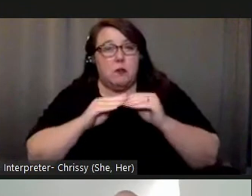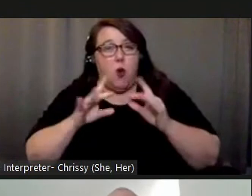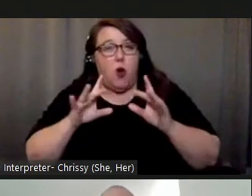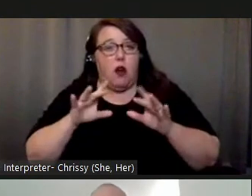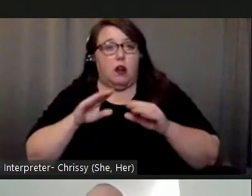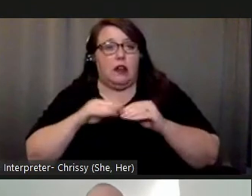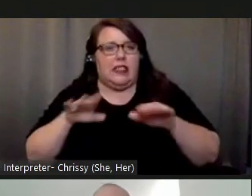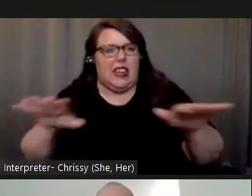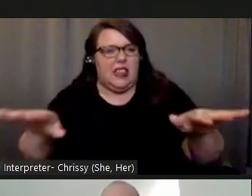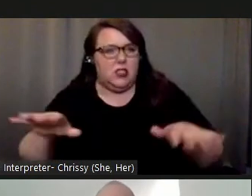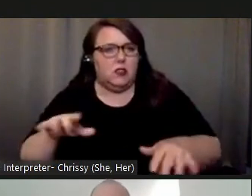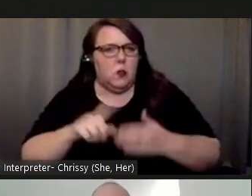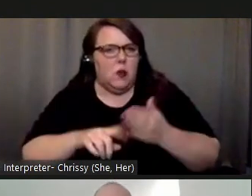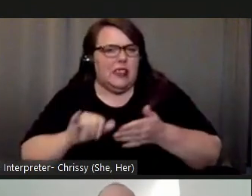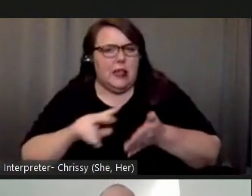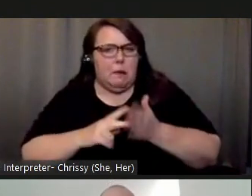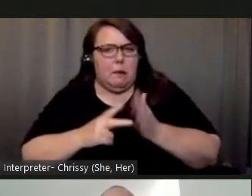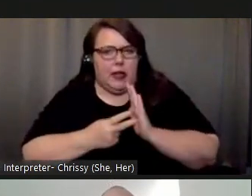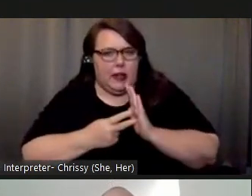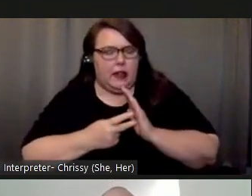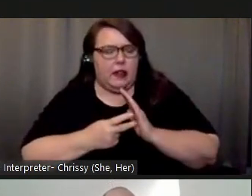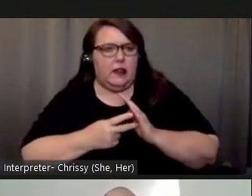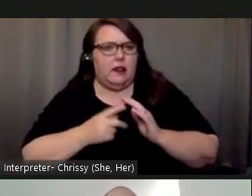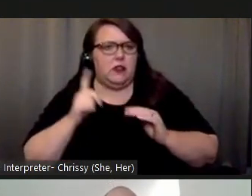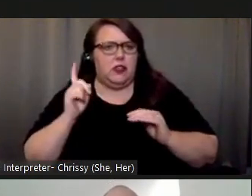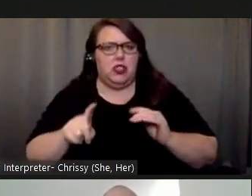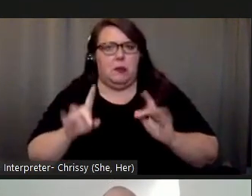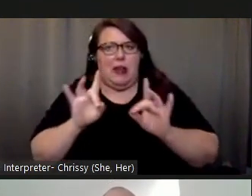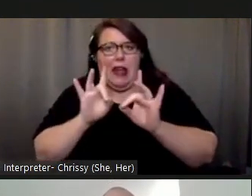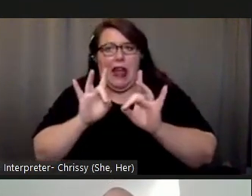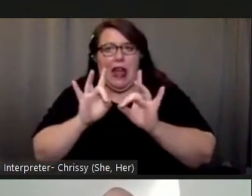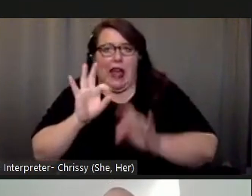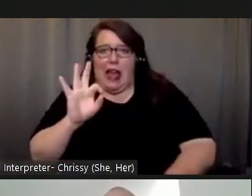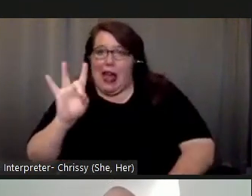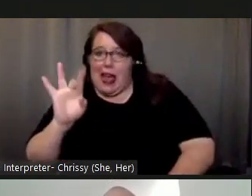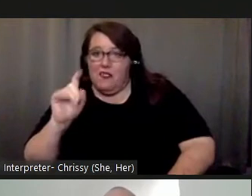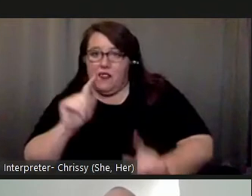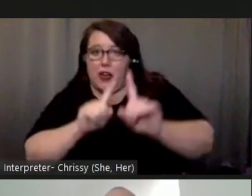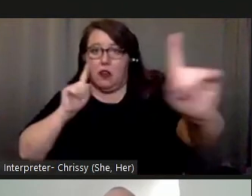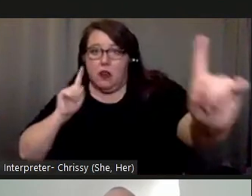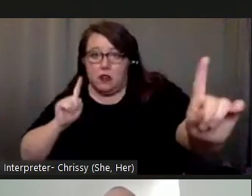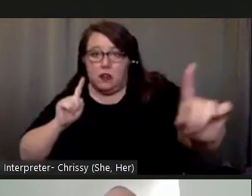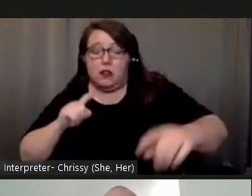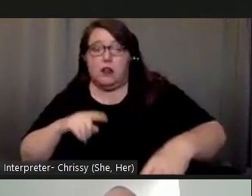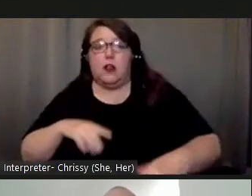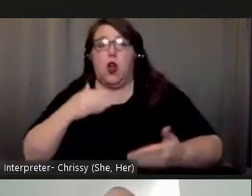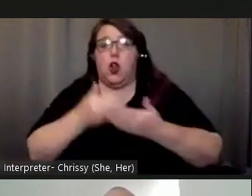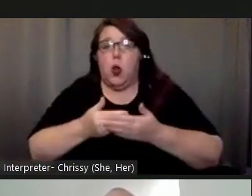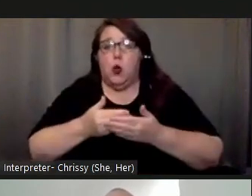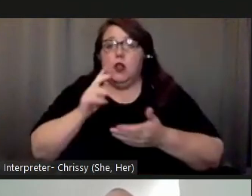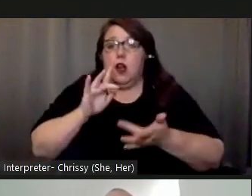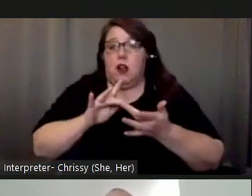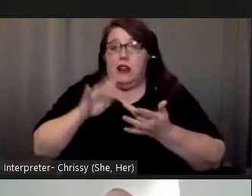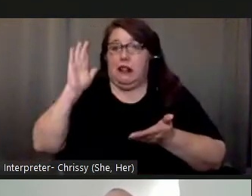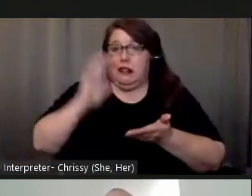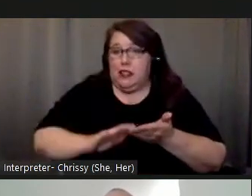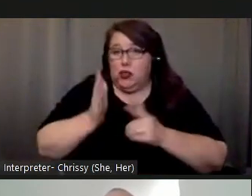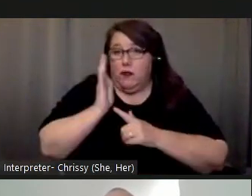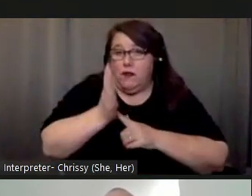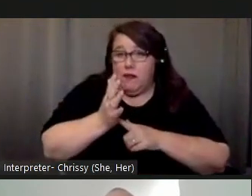that mean? Should people now be 8 feet apart instead of 6 feet? Should they limit close contact to 5 minutes instead of 10 to 15, we've been told in the